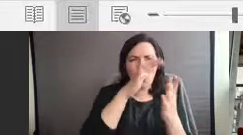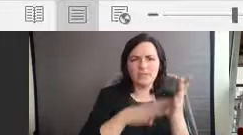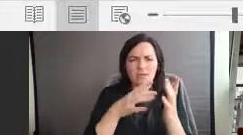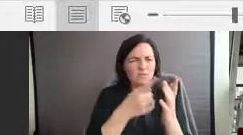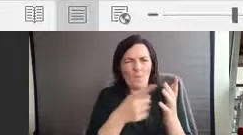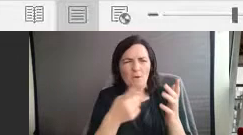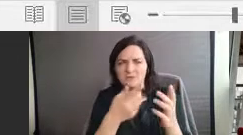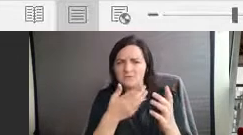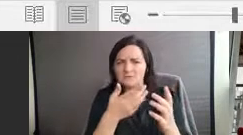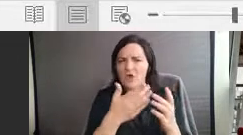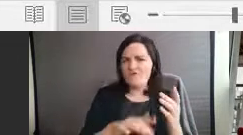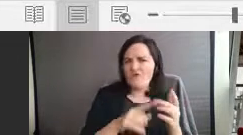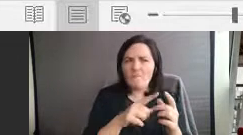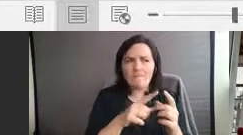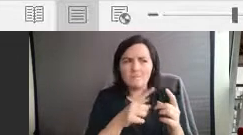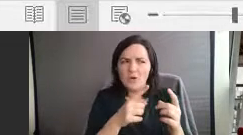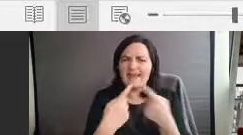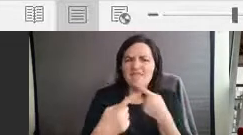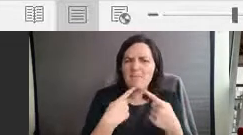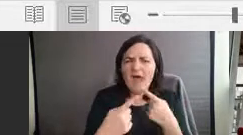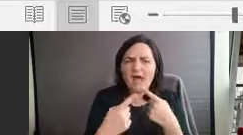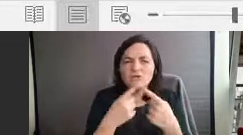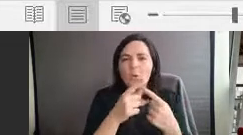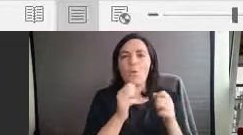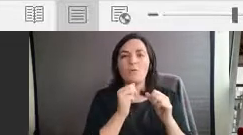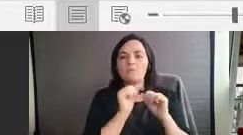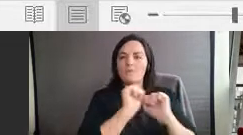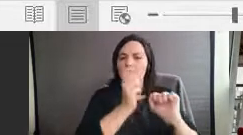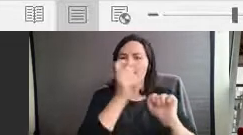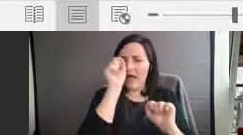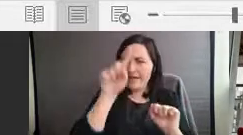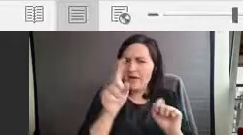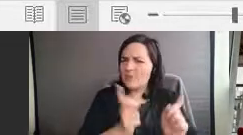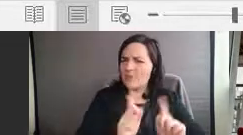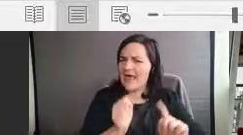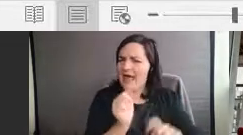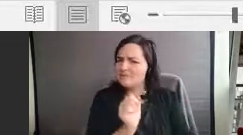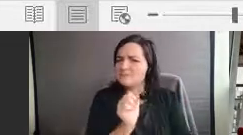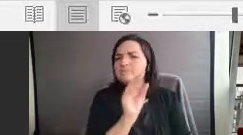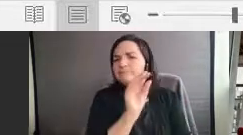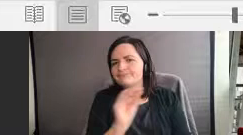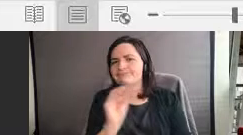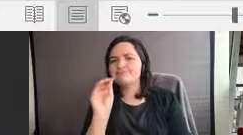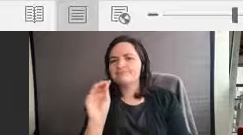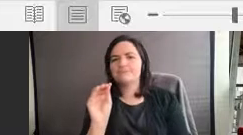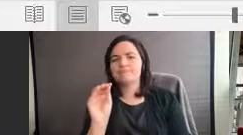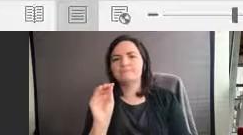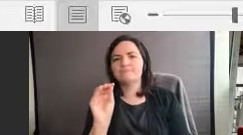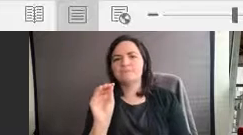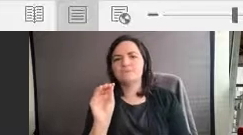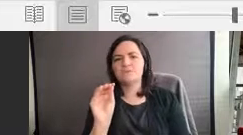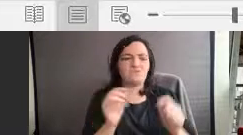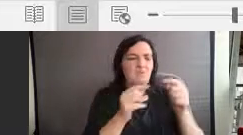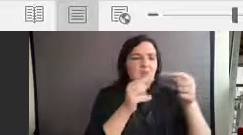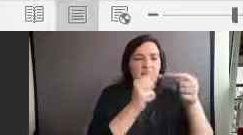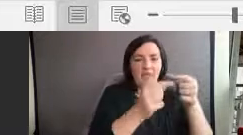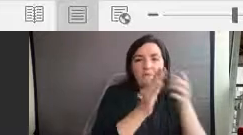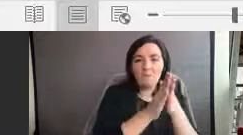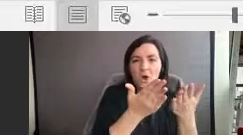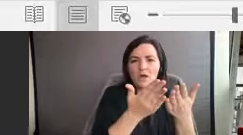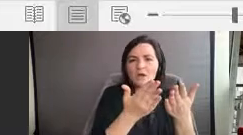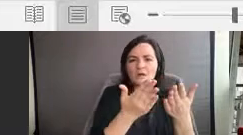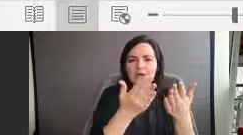this particular book. What's the kind of idea that you're going to be using from this book? What's the set of facts or the information or